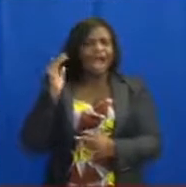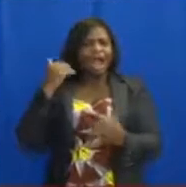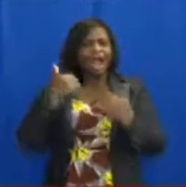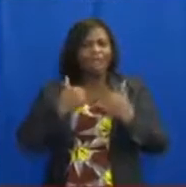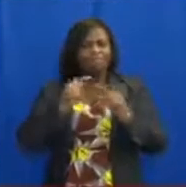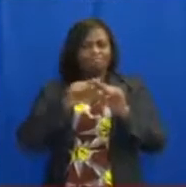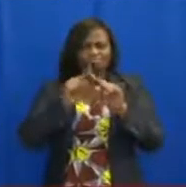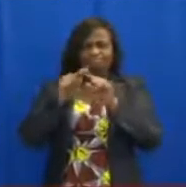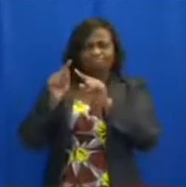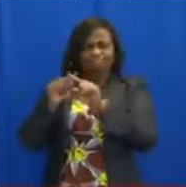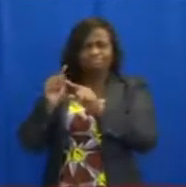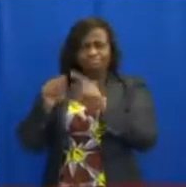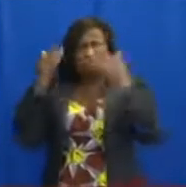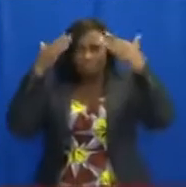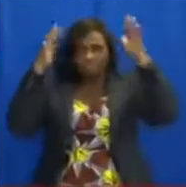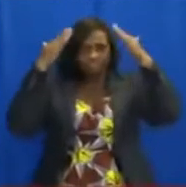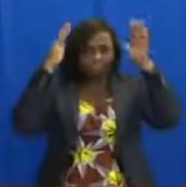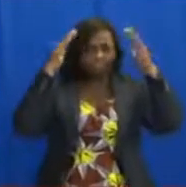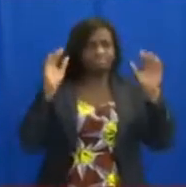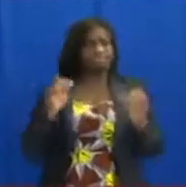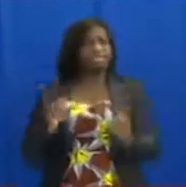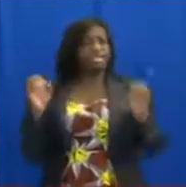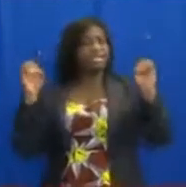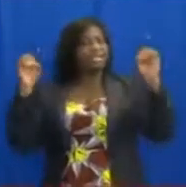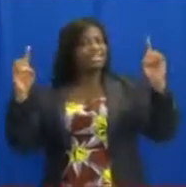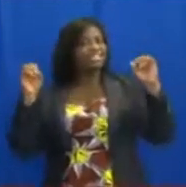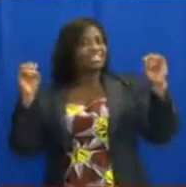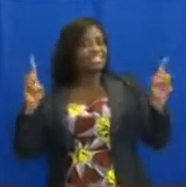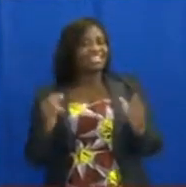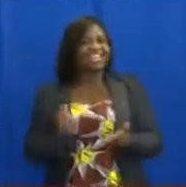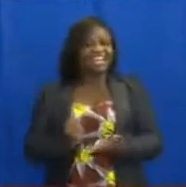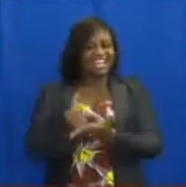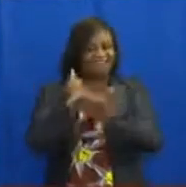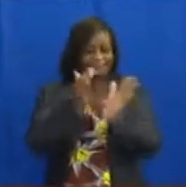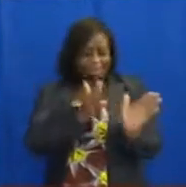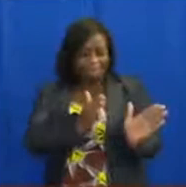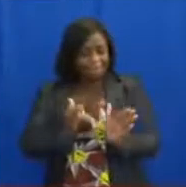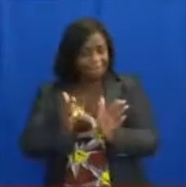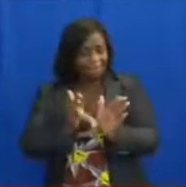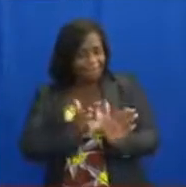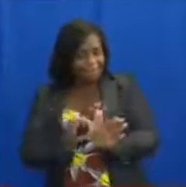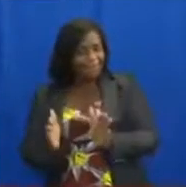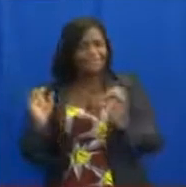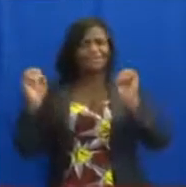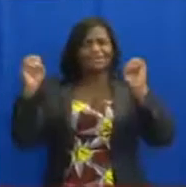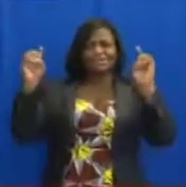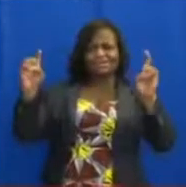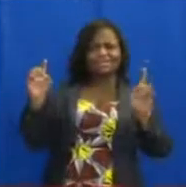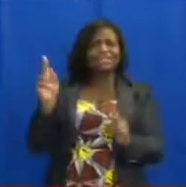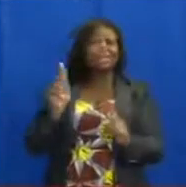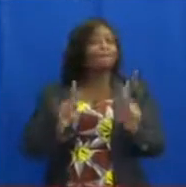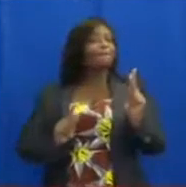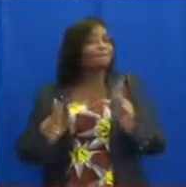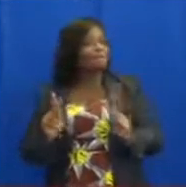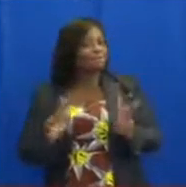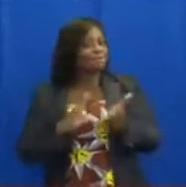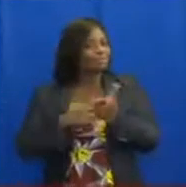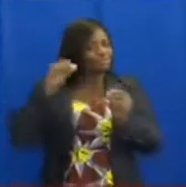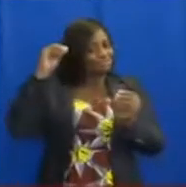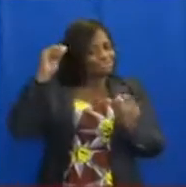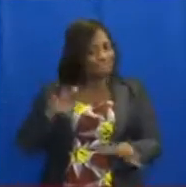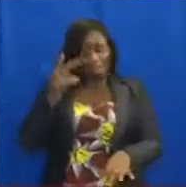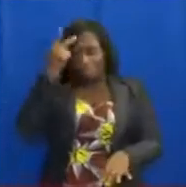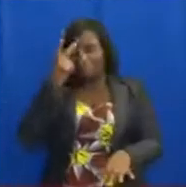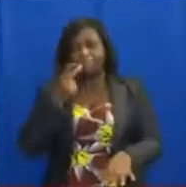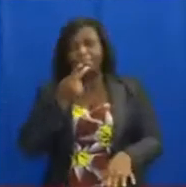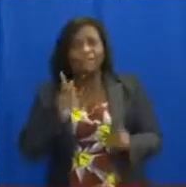commence a series of sensitization campaigns to help prepare, inform, and educate guardians,